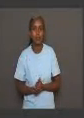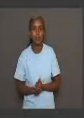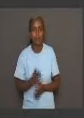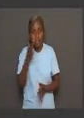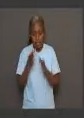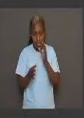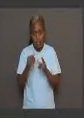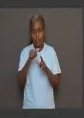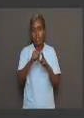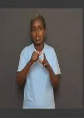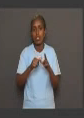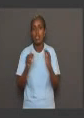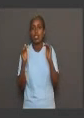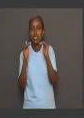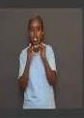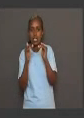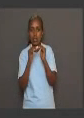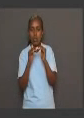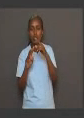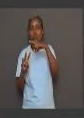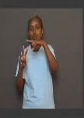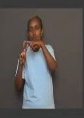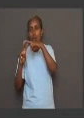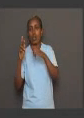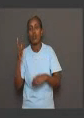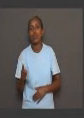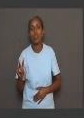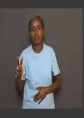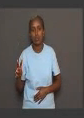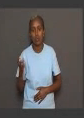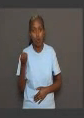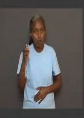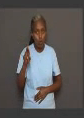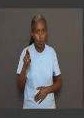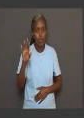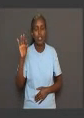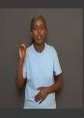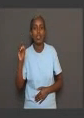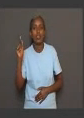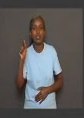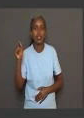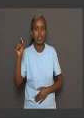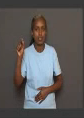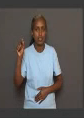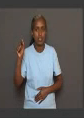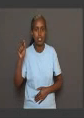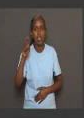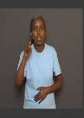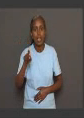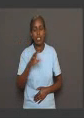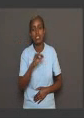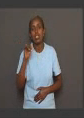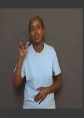If the angle is equal to pi over 2, or 90 degrees, x